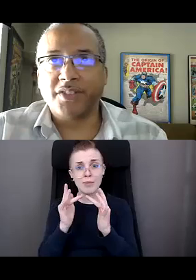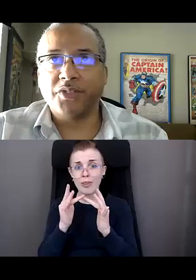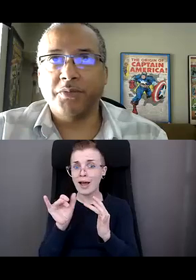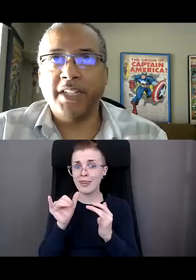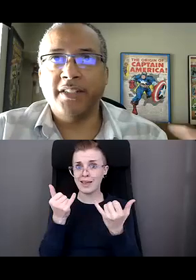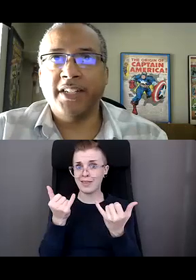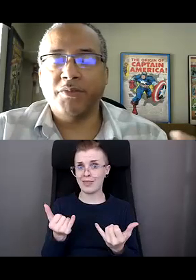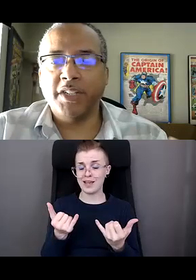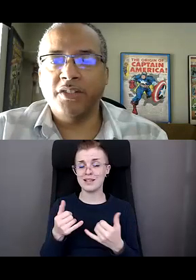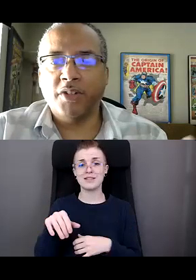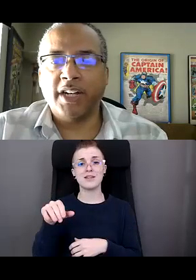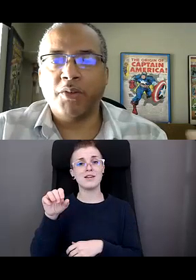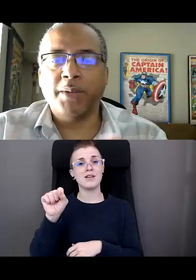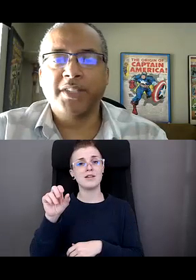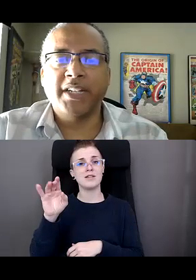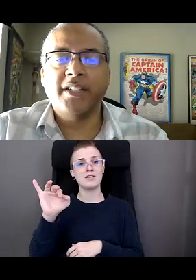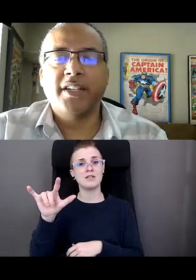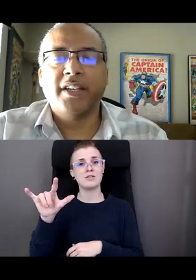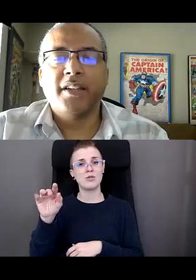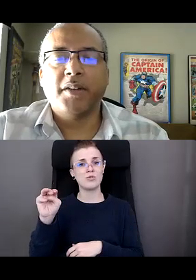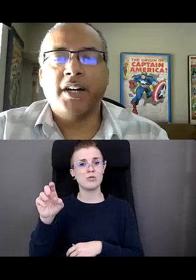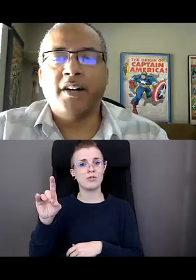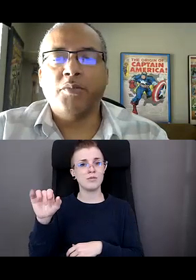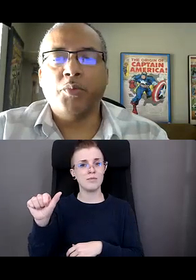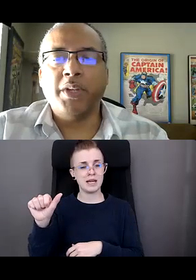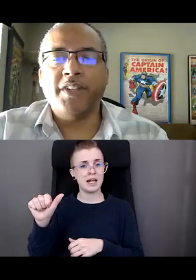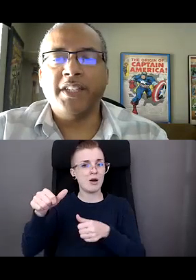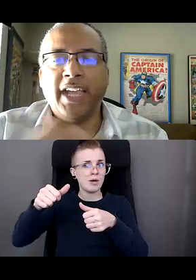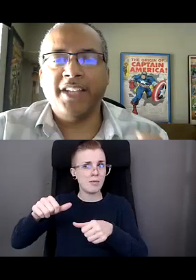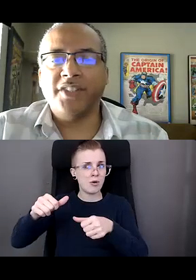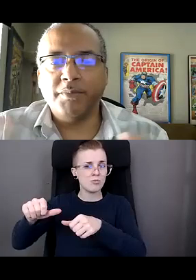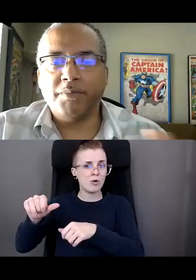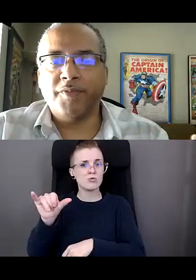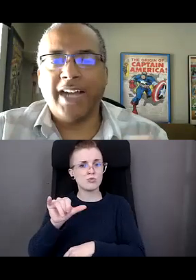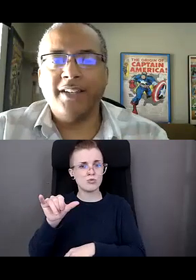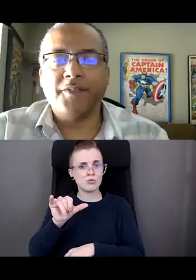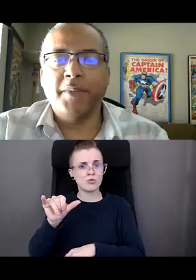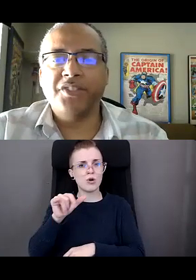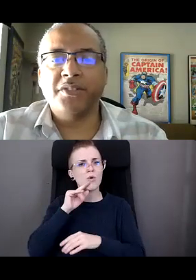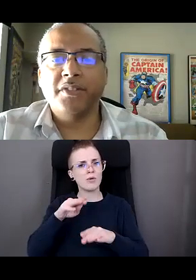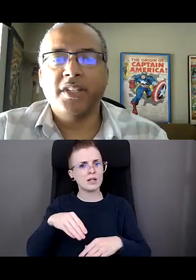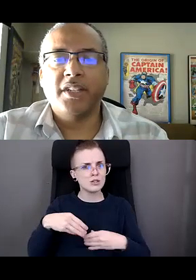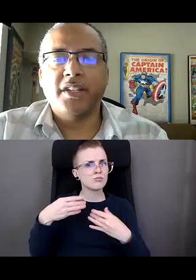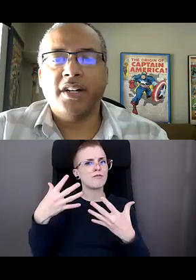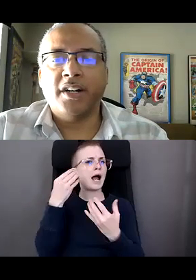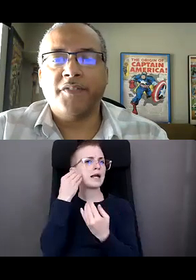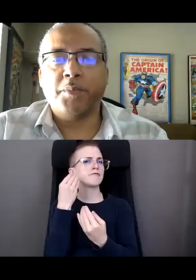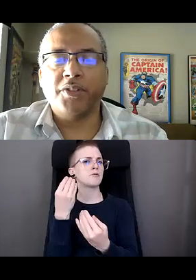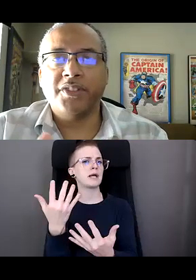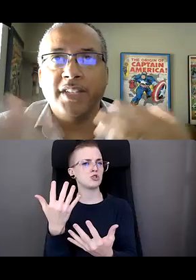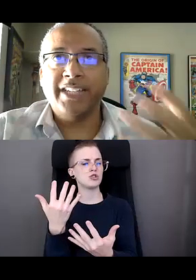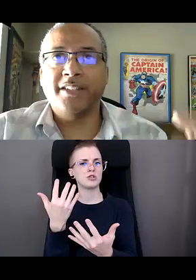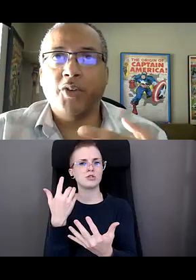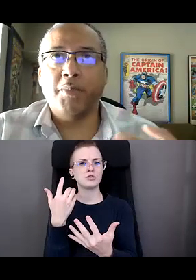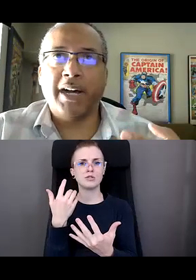have our social media that we do on our website, where we've engaged and provided information for